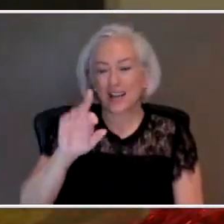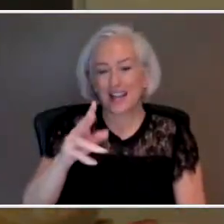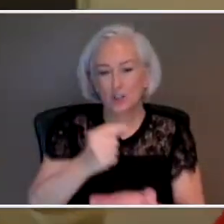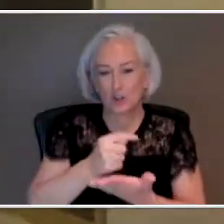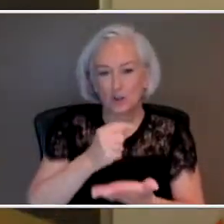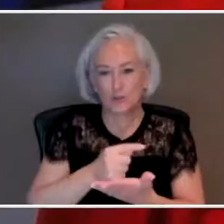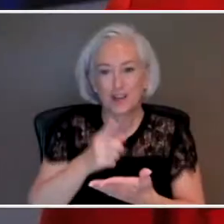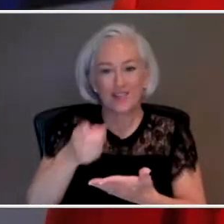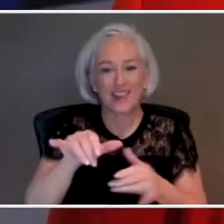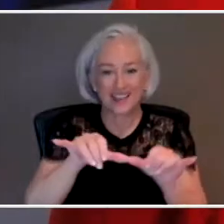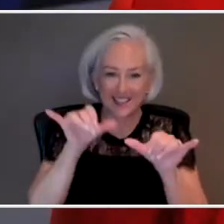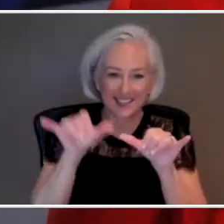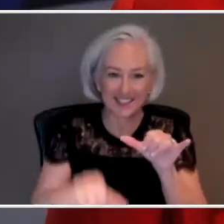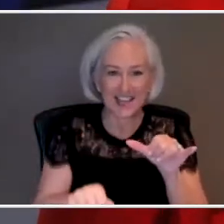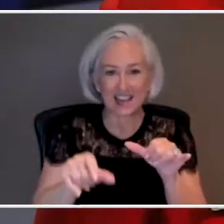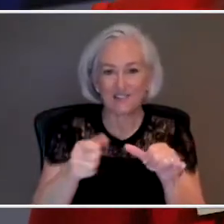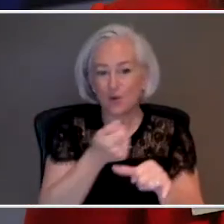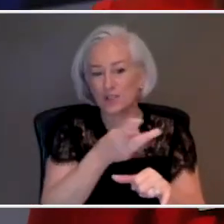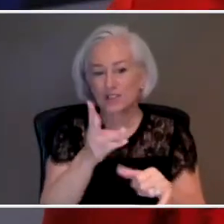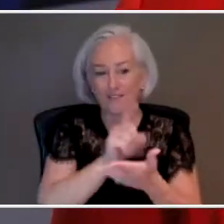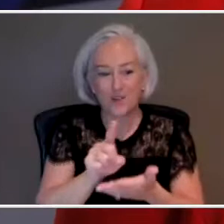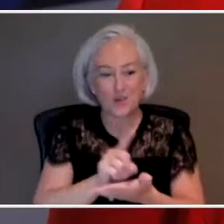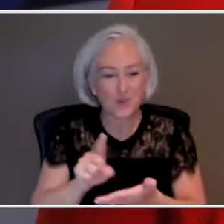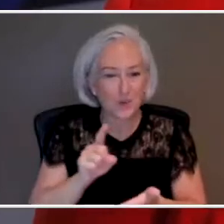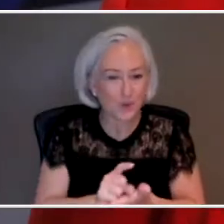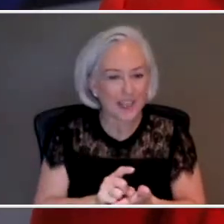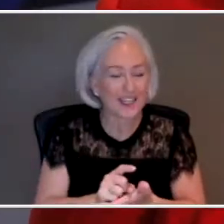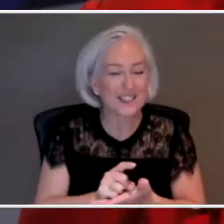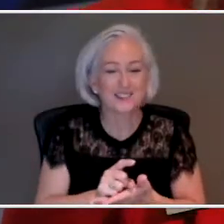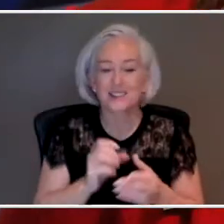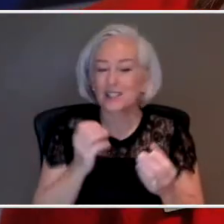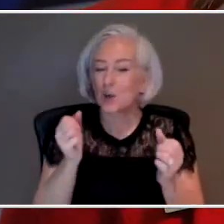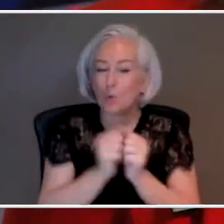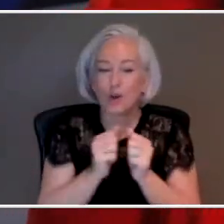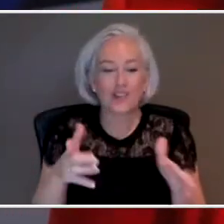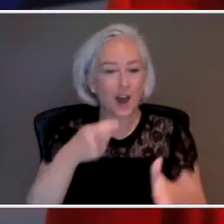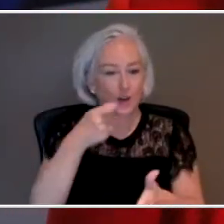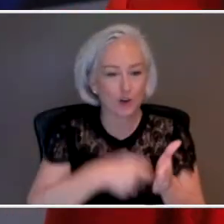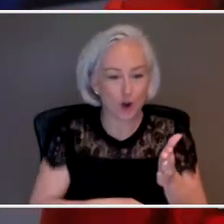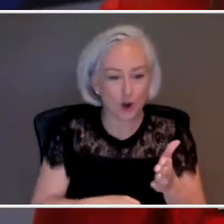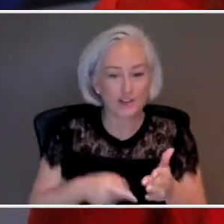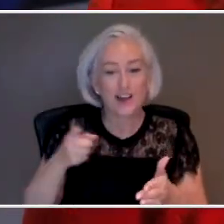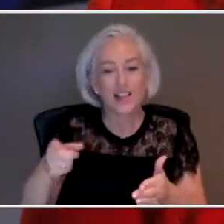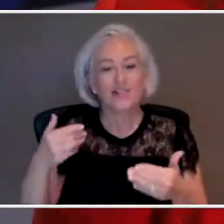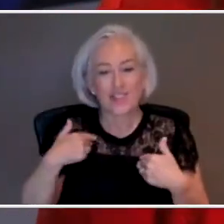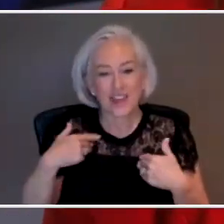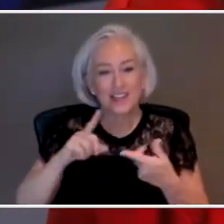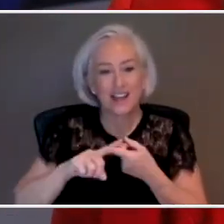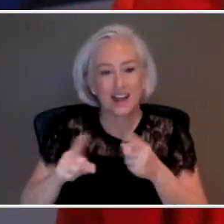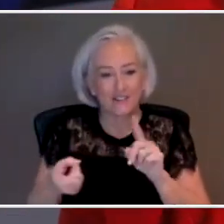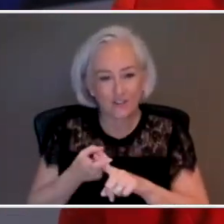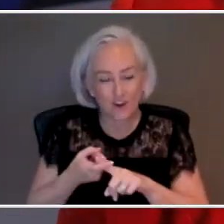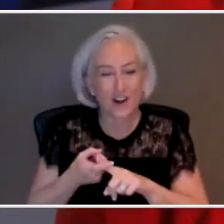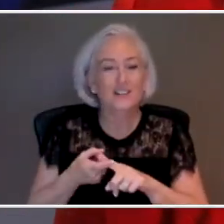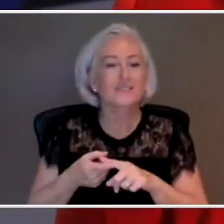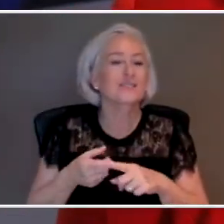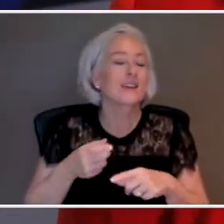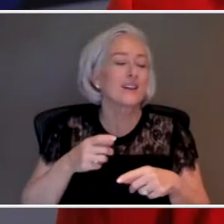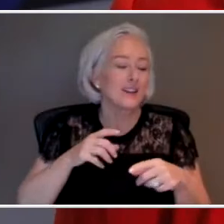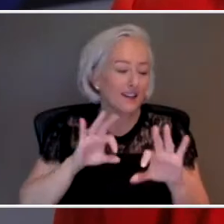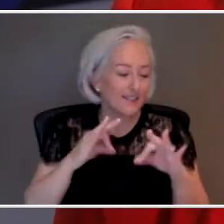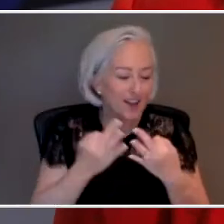charge. They have dinner with their friends, their neighbors. It's not across the street, it's across the hall. But it really provides,